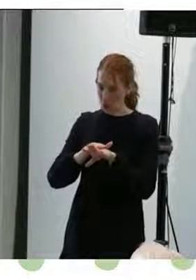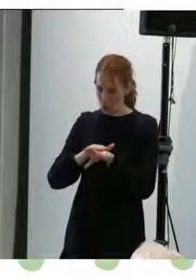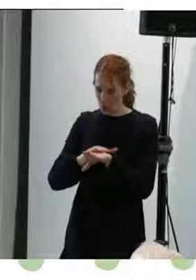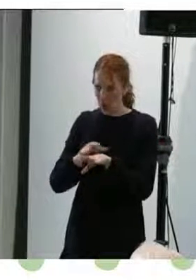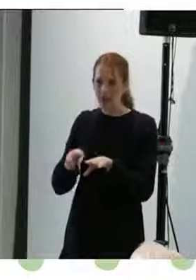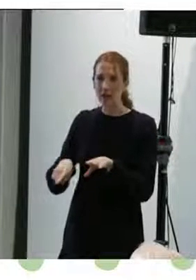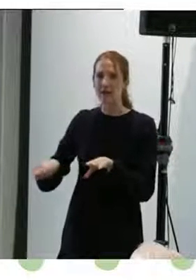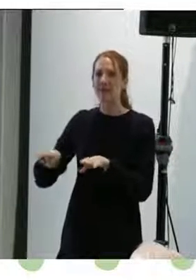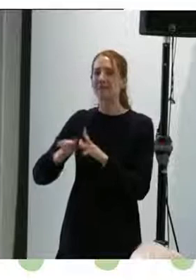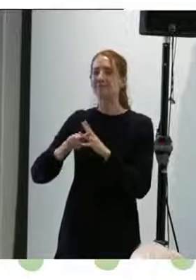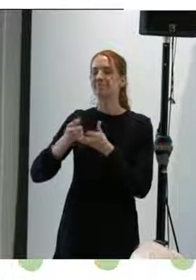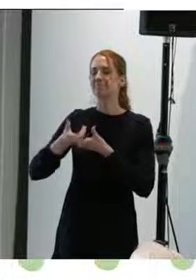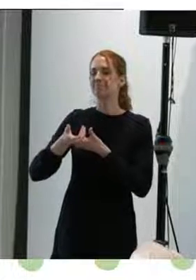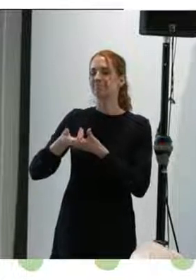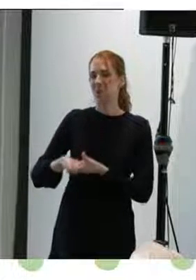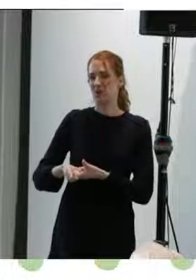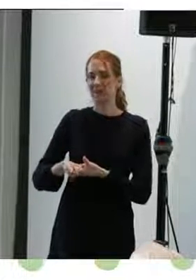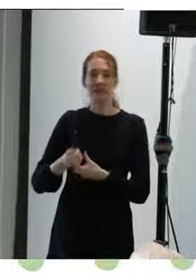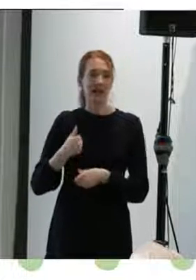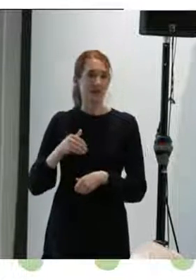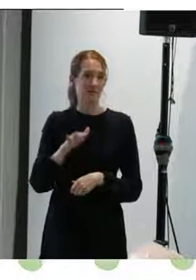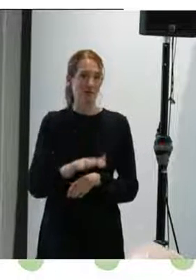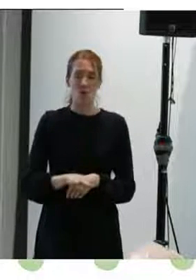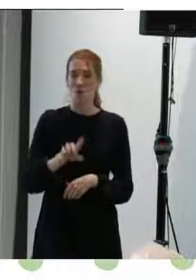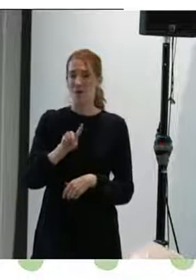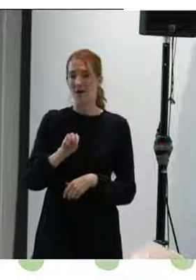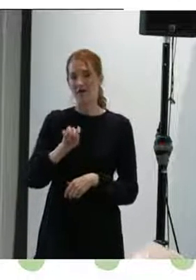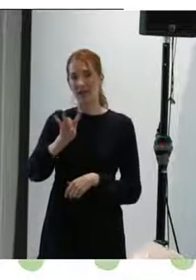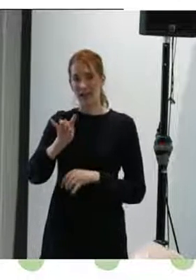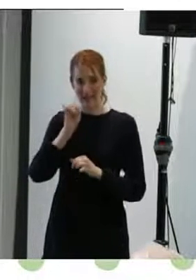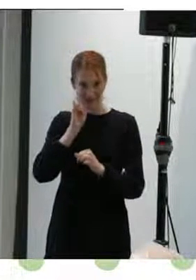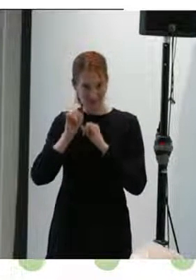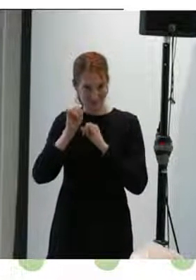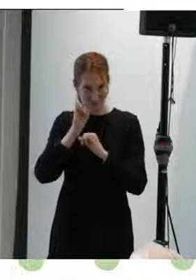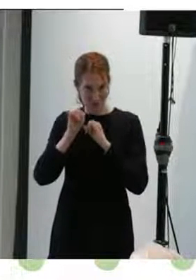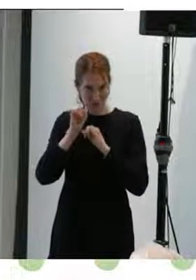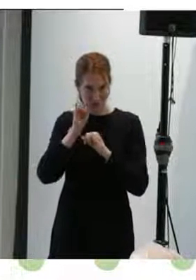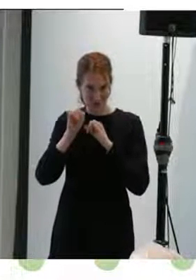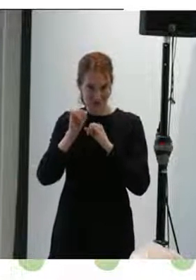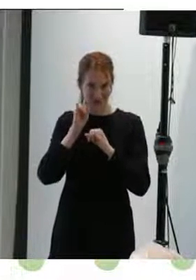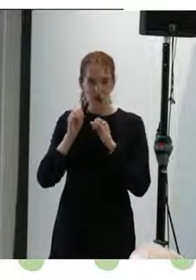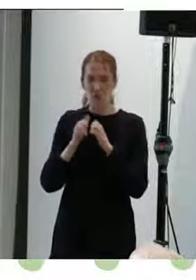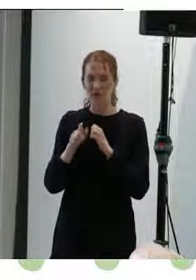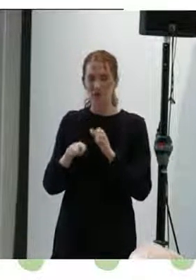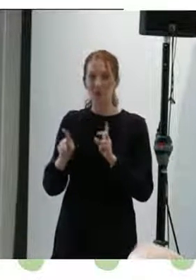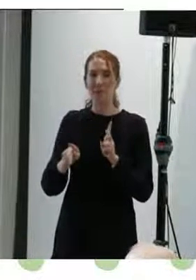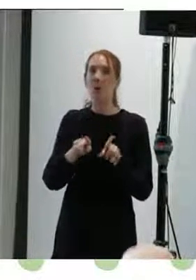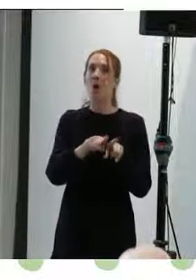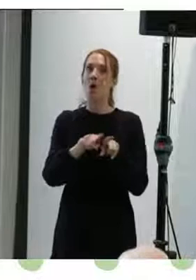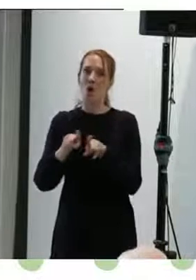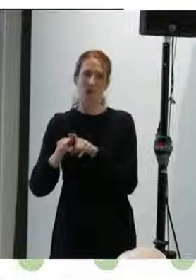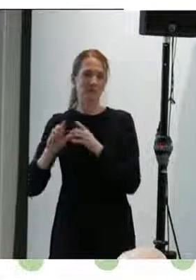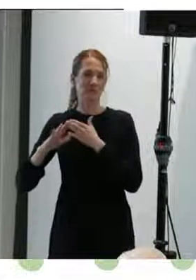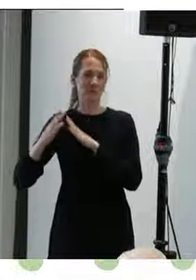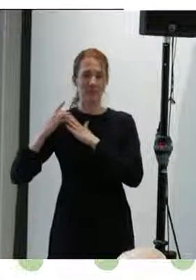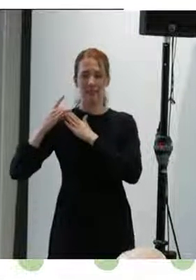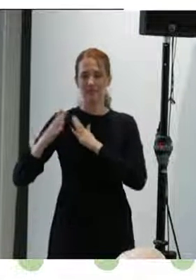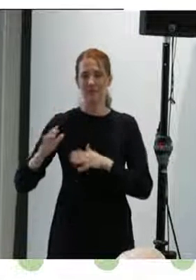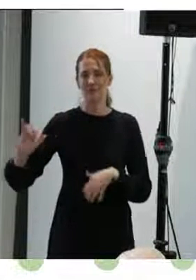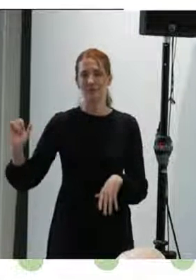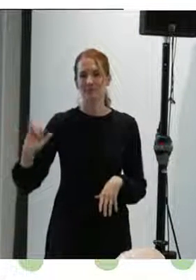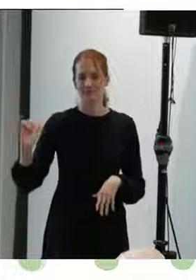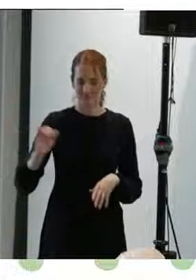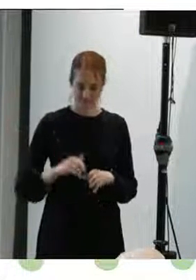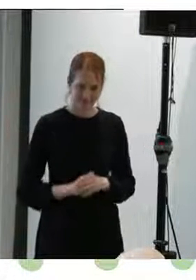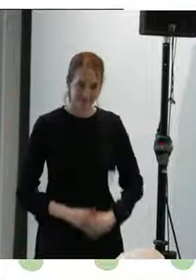eventually conducted about 108 interviews with people, as well as some community leaders. And so